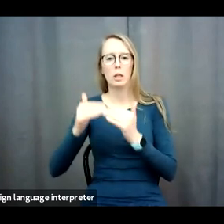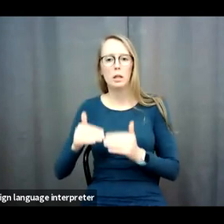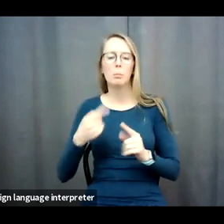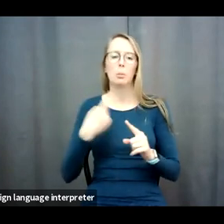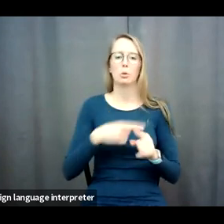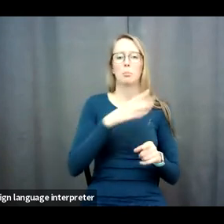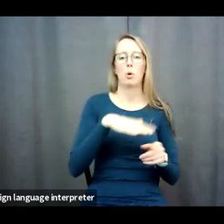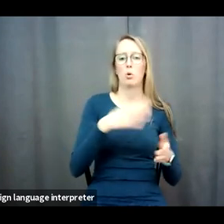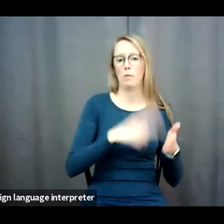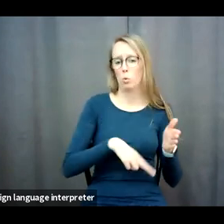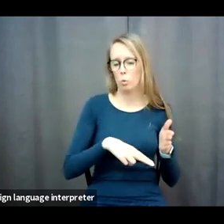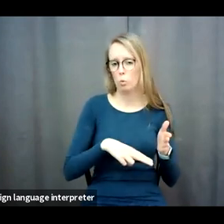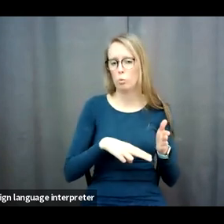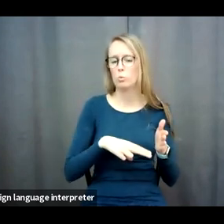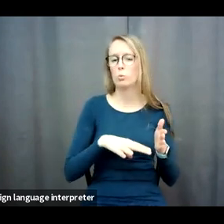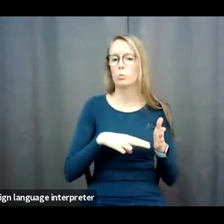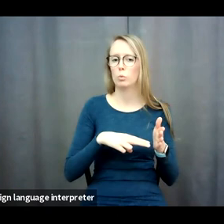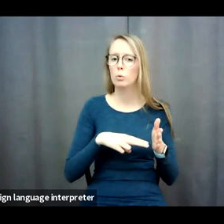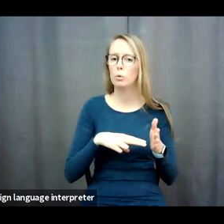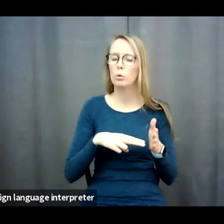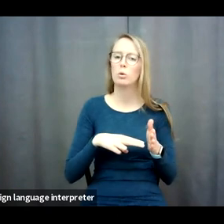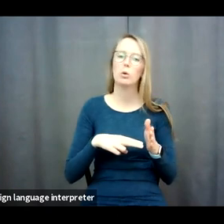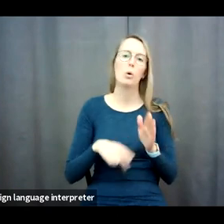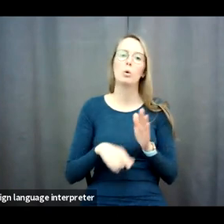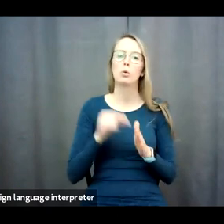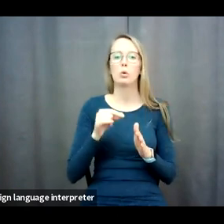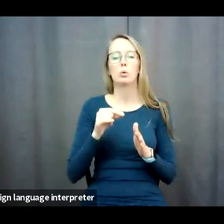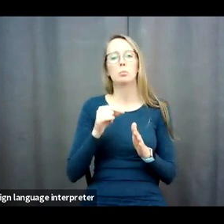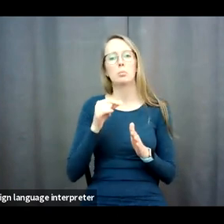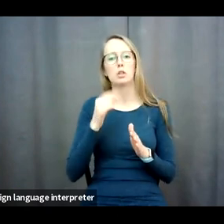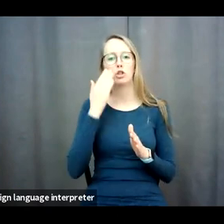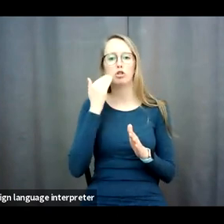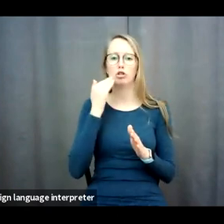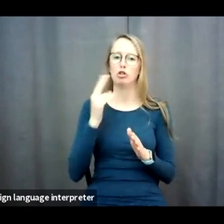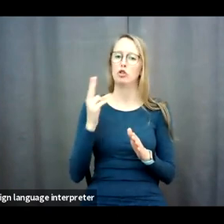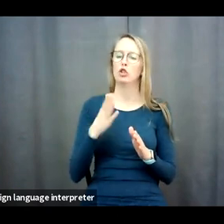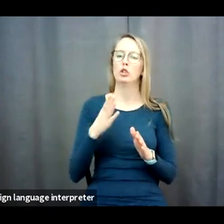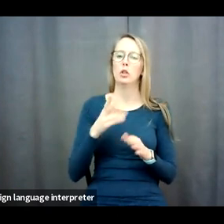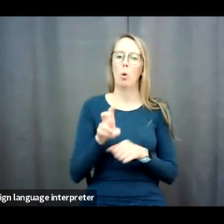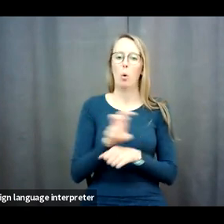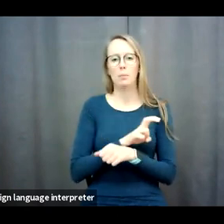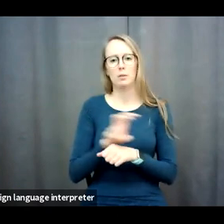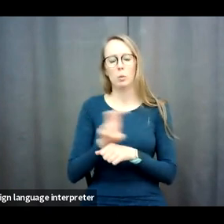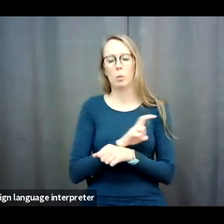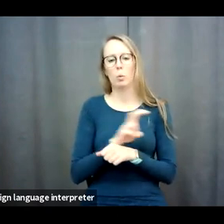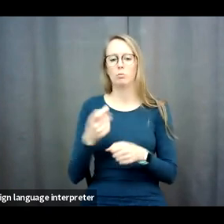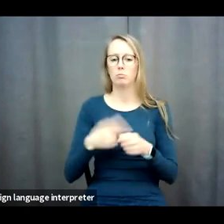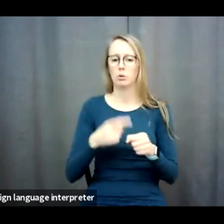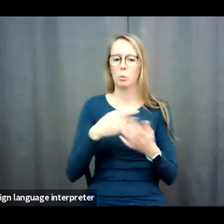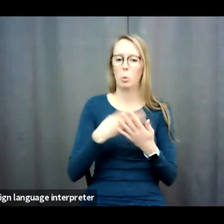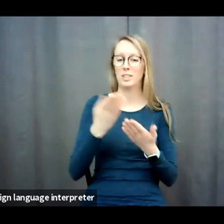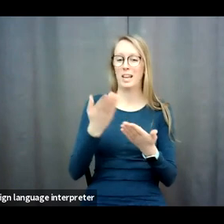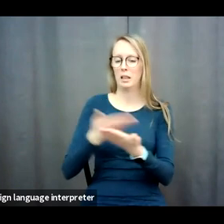Child, sharing with us some more recent concluding observations from the various Nordic countries. And in many